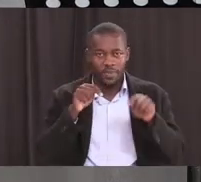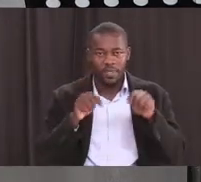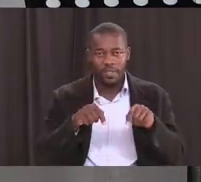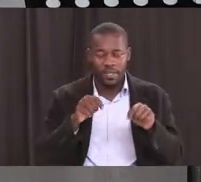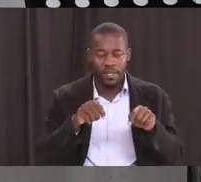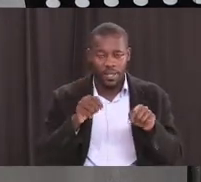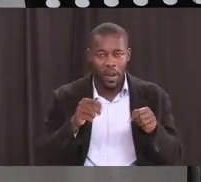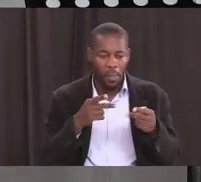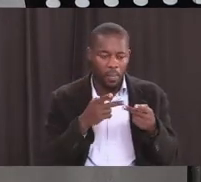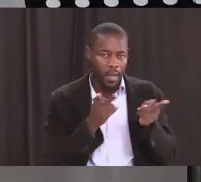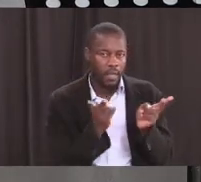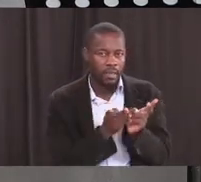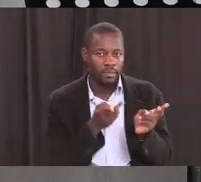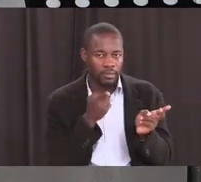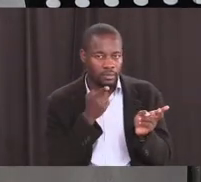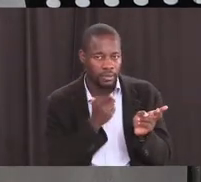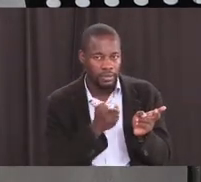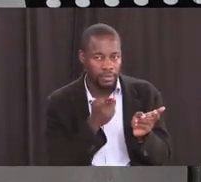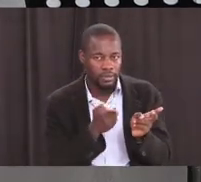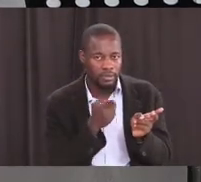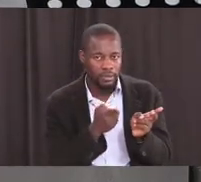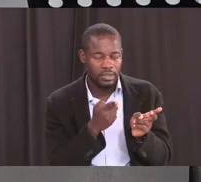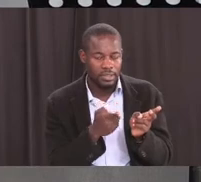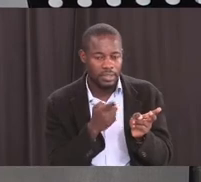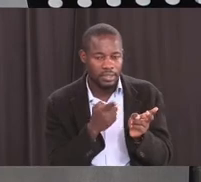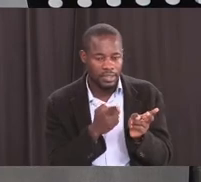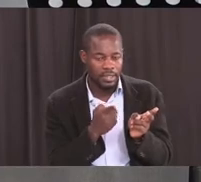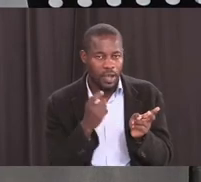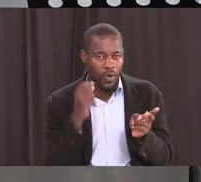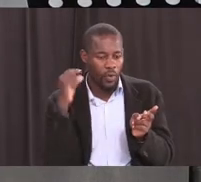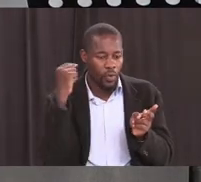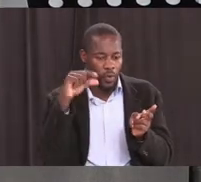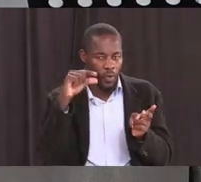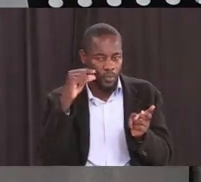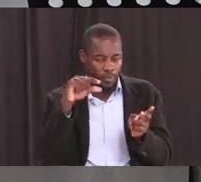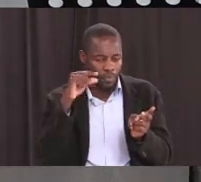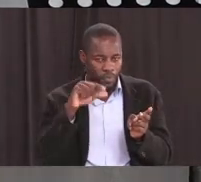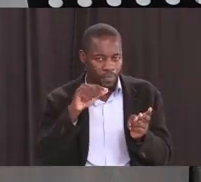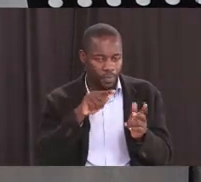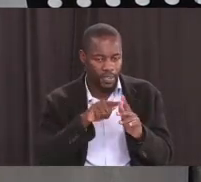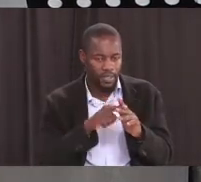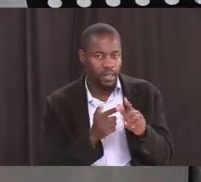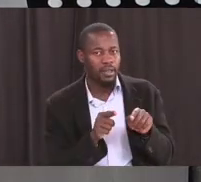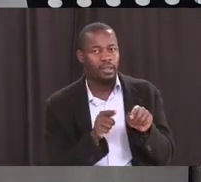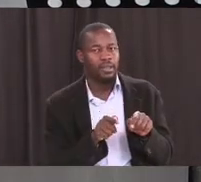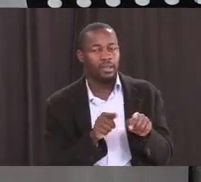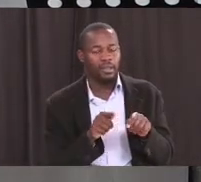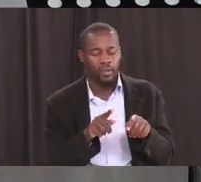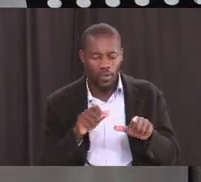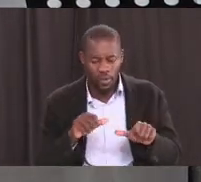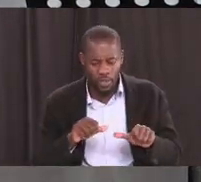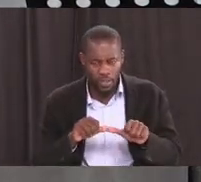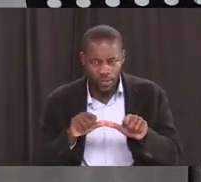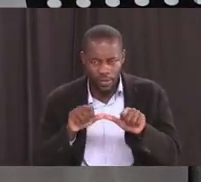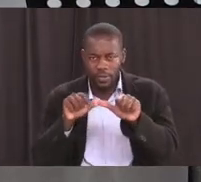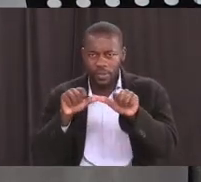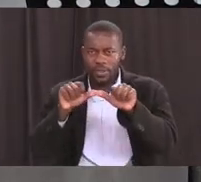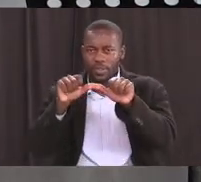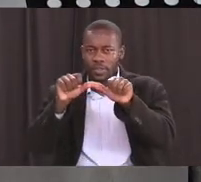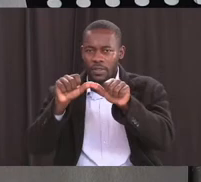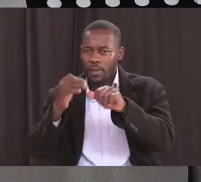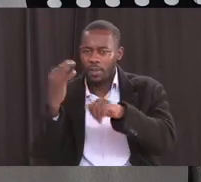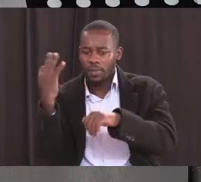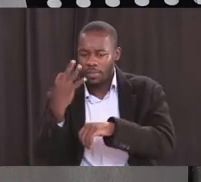that they had this vision, and we're going to continue the next few weeks. We'll be hearing more about their trip